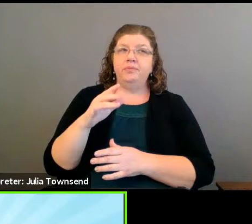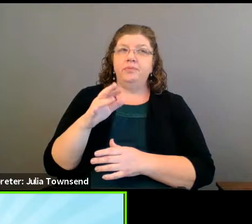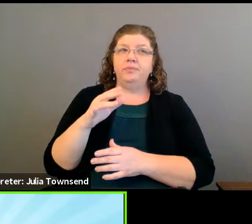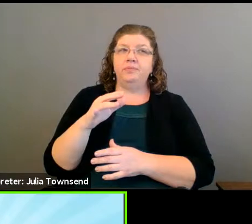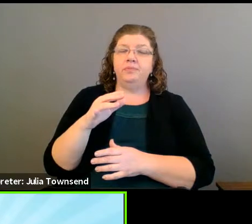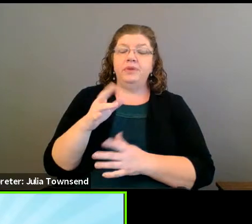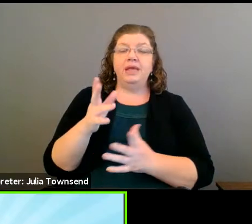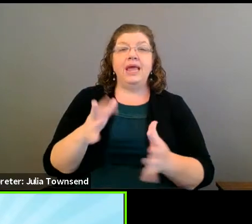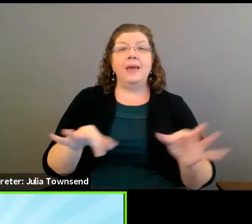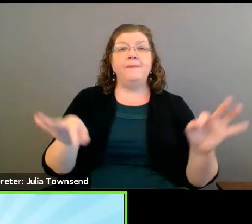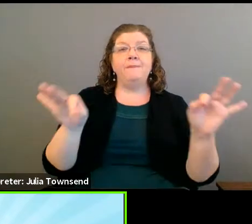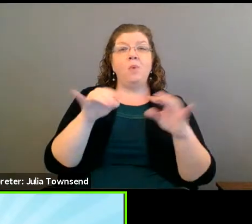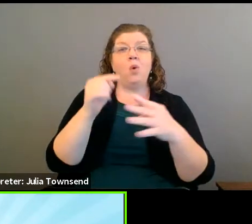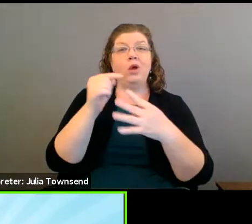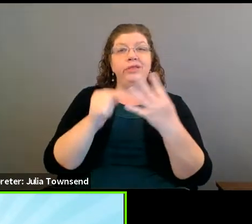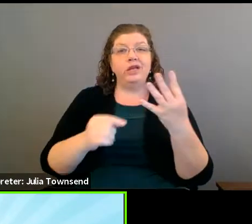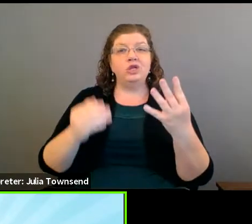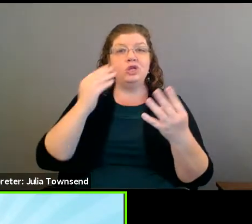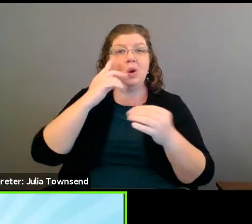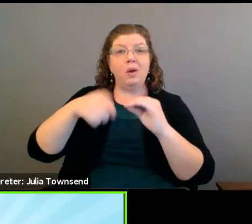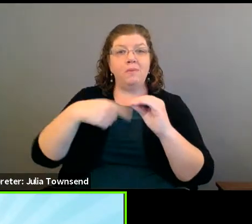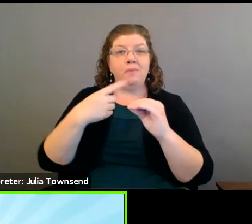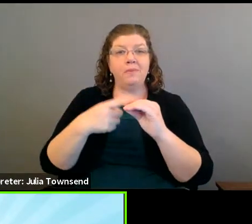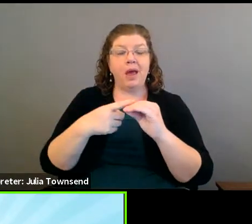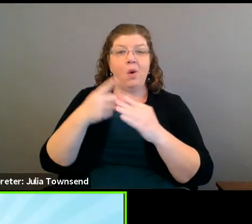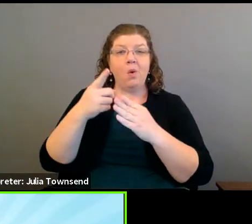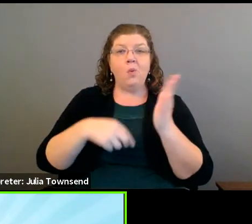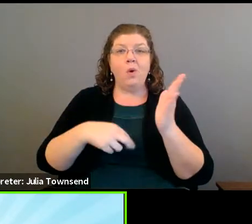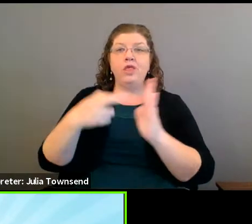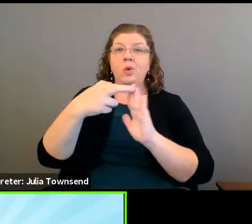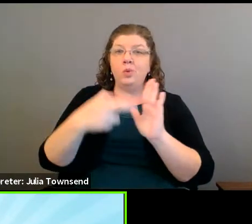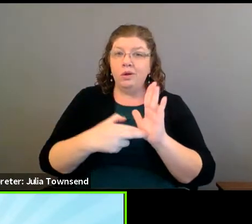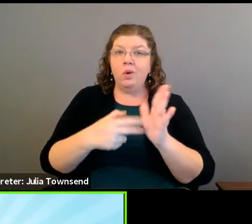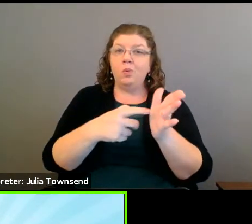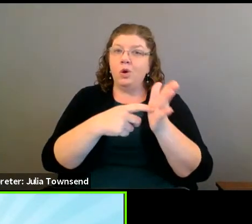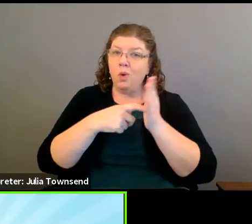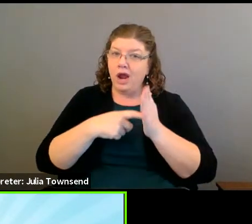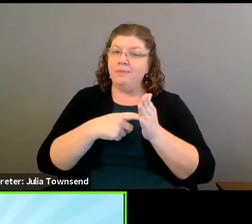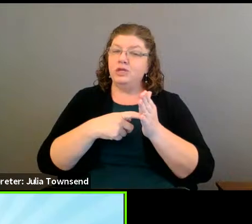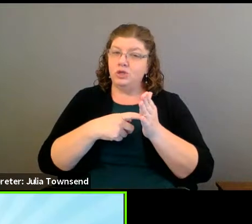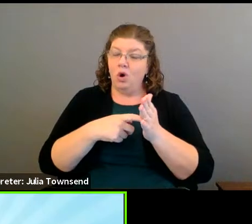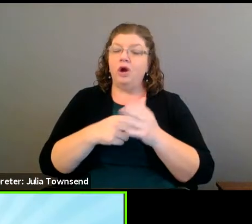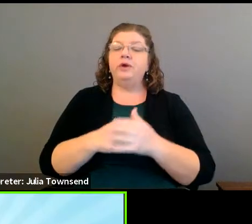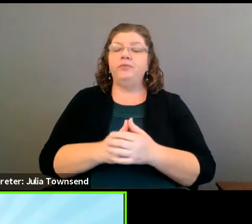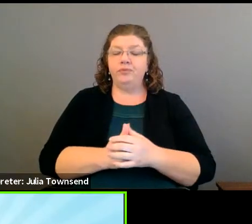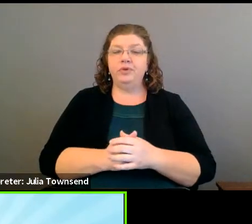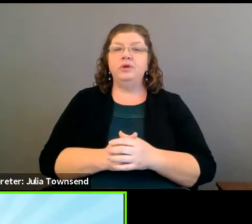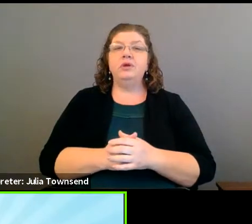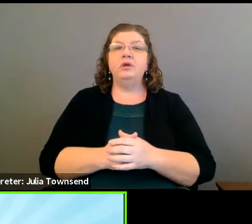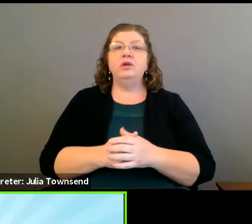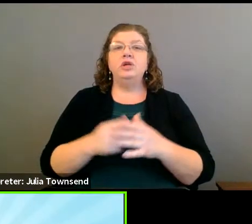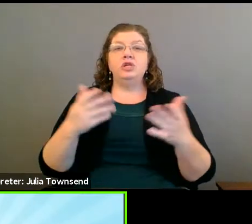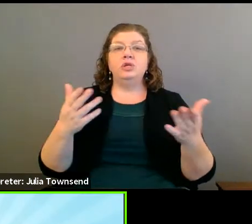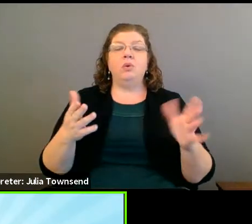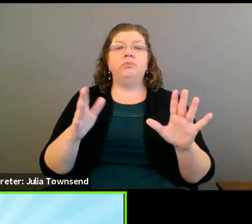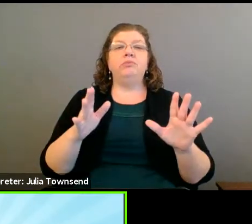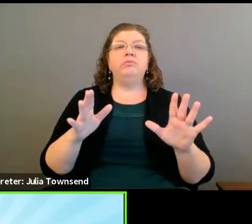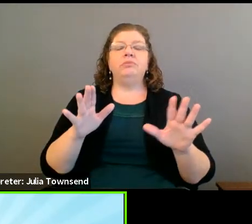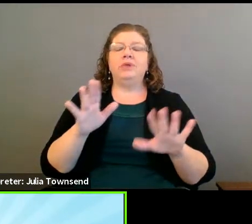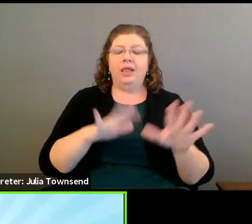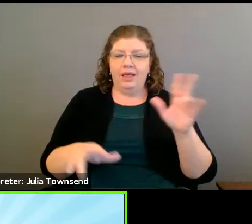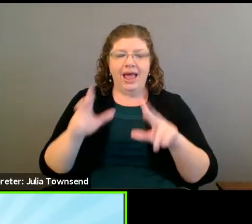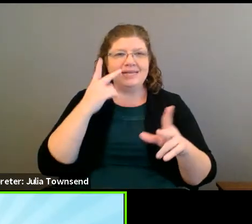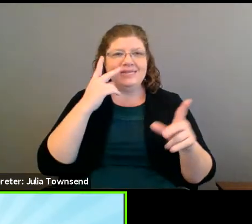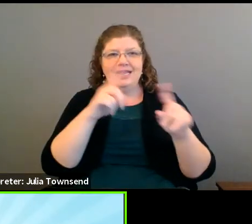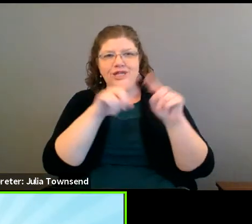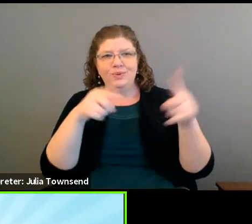important things to know about what the regulations and the requirements are. So here we are. I'm sorry, I'm seeing the screen